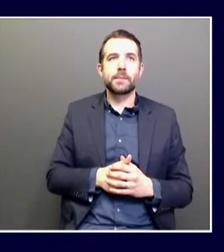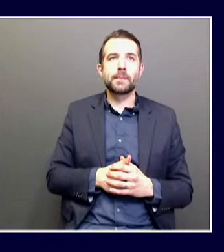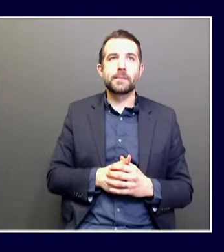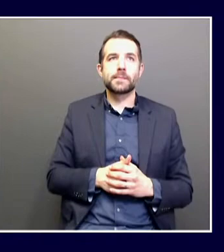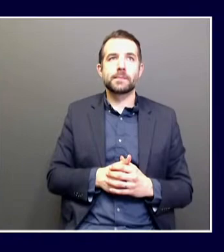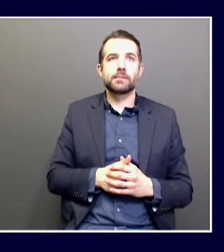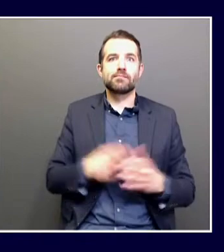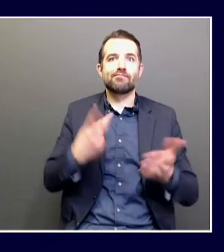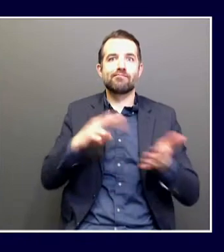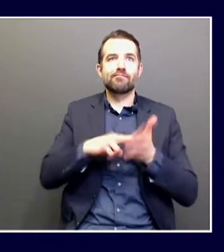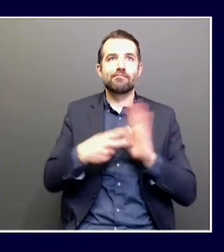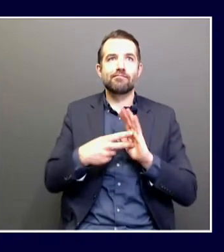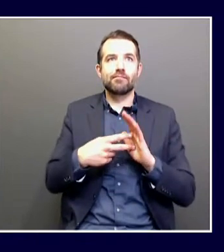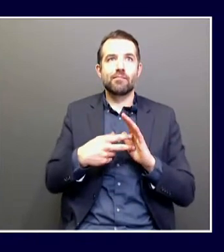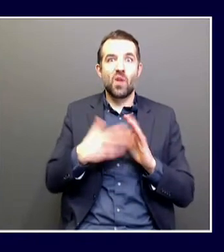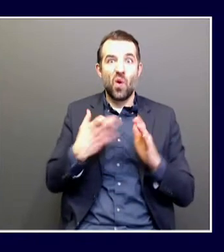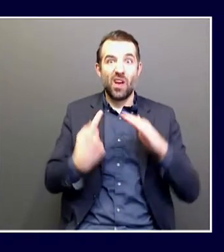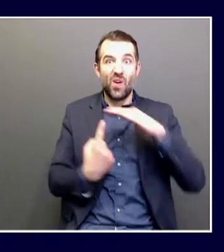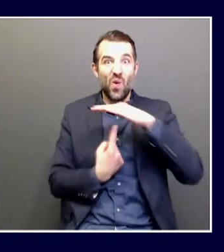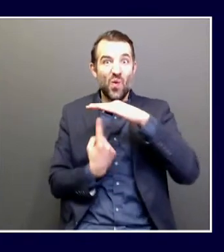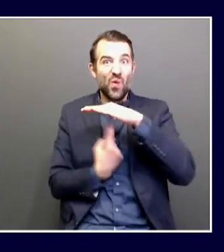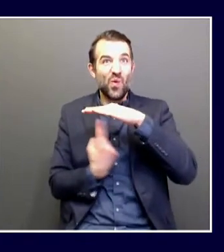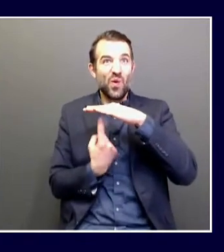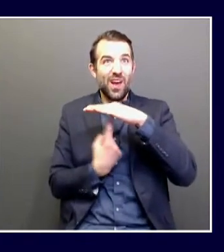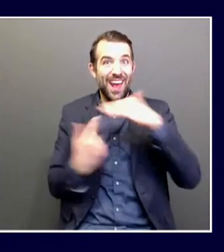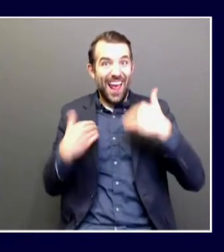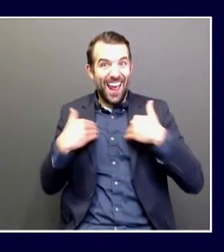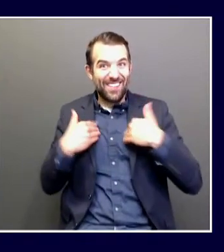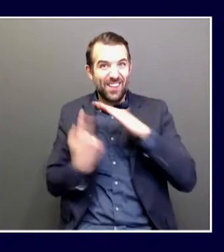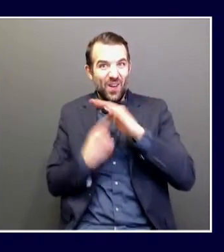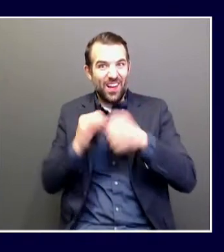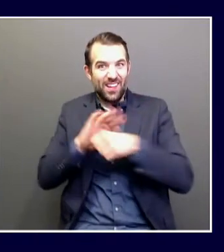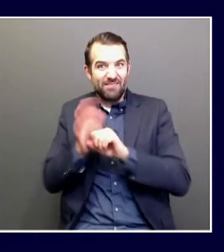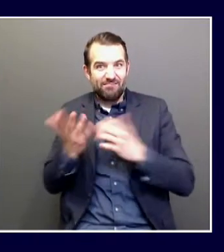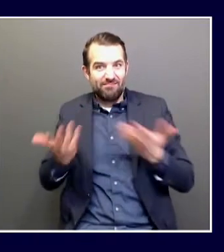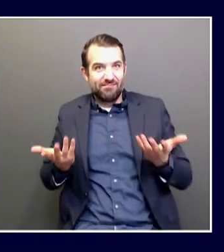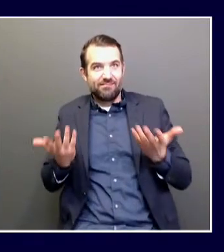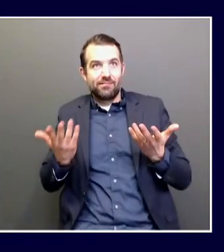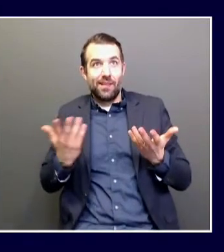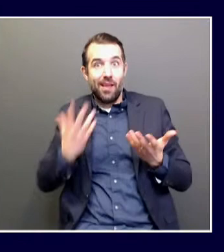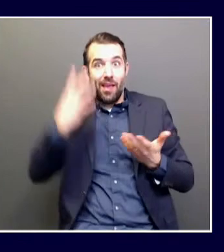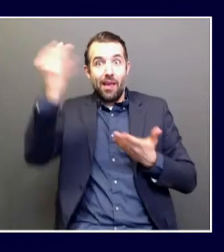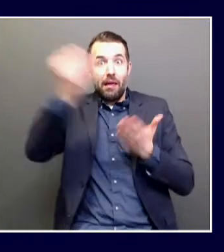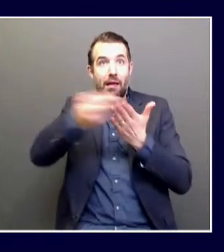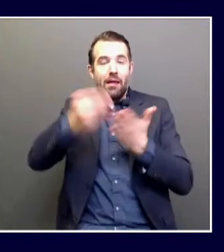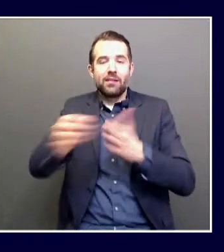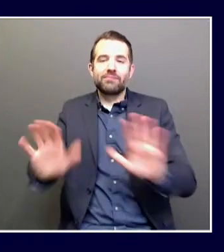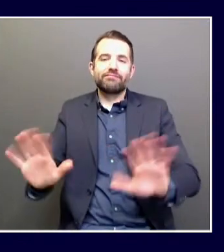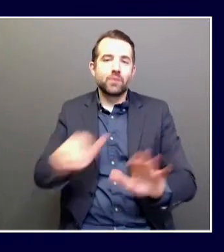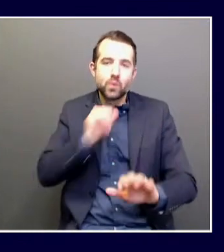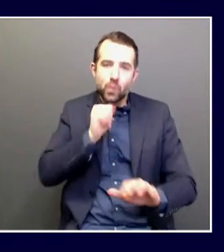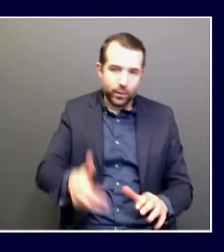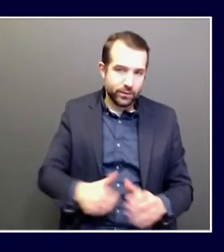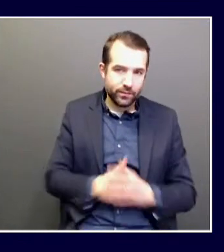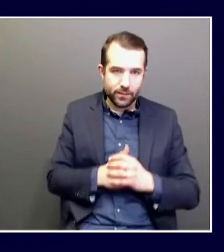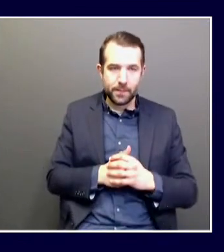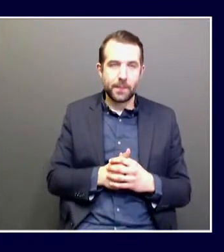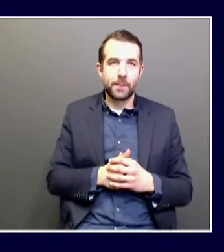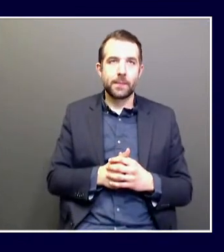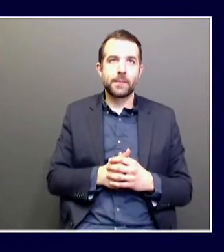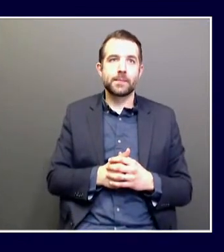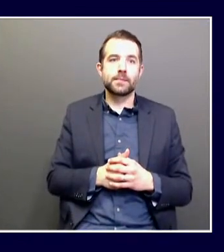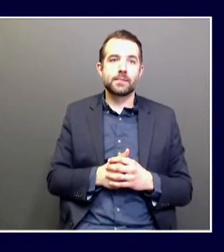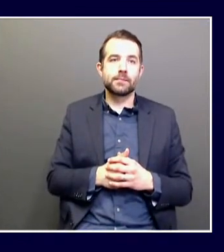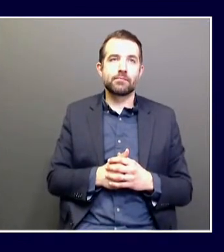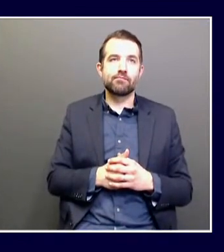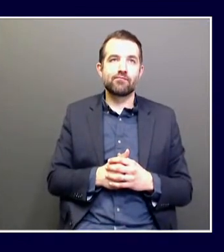is a safe thing to do on day 3 or 4. What I would urge instead, Evan, is much as we've talked about throughout the pandemic,